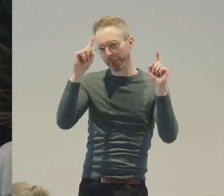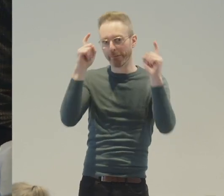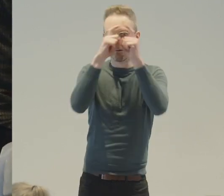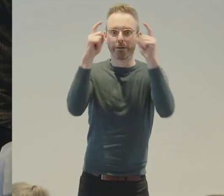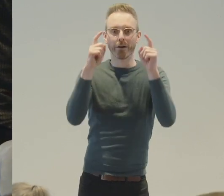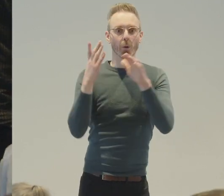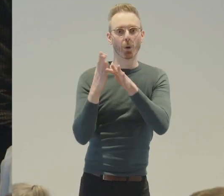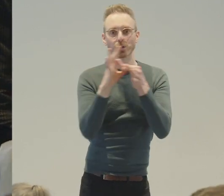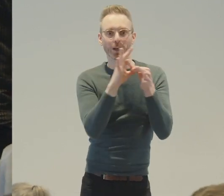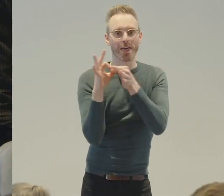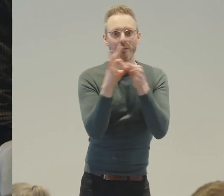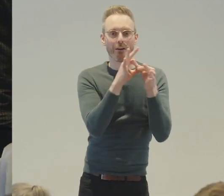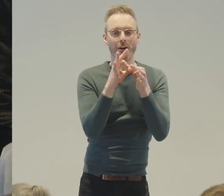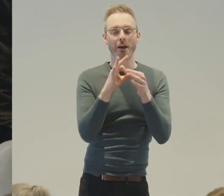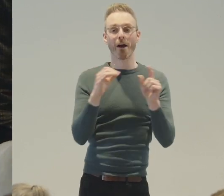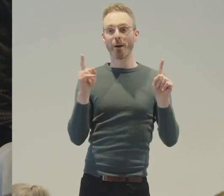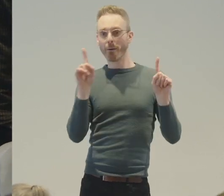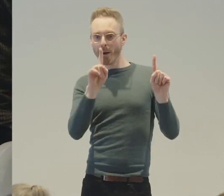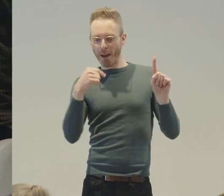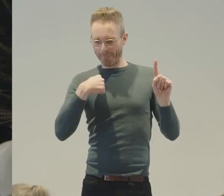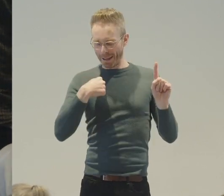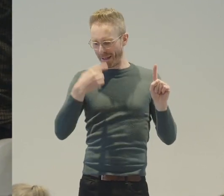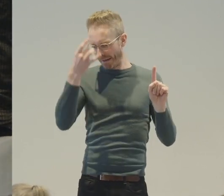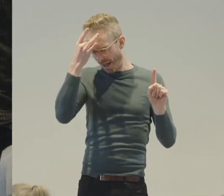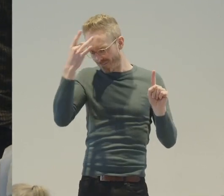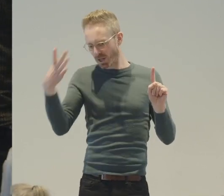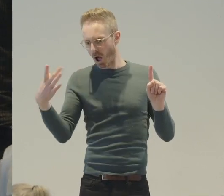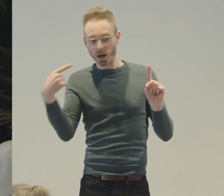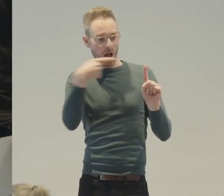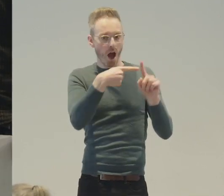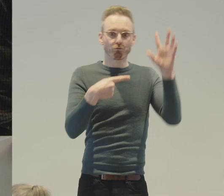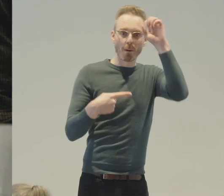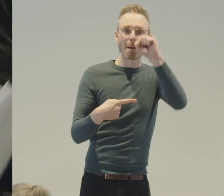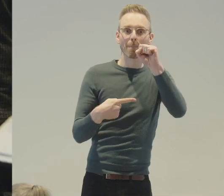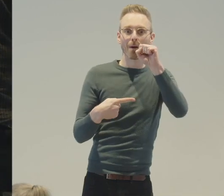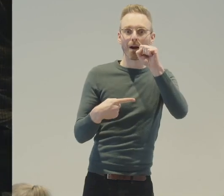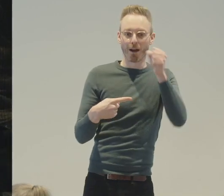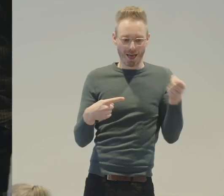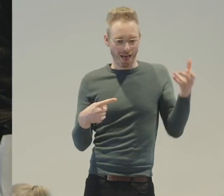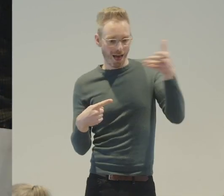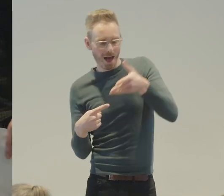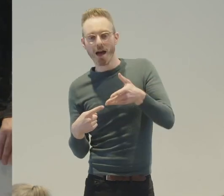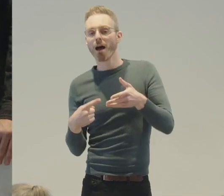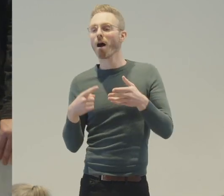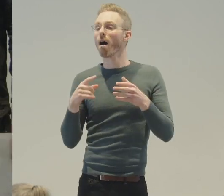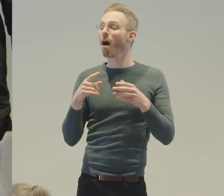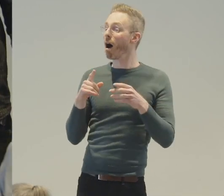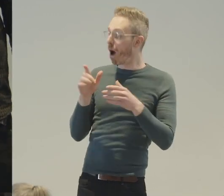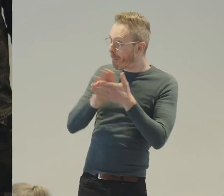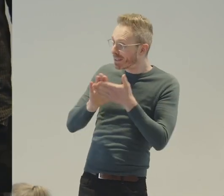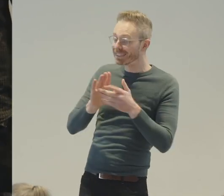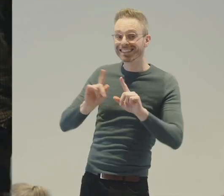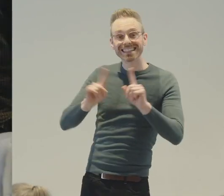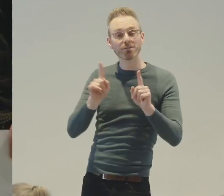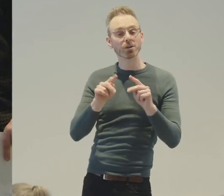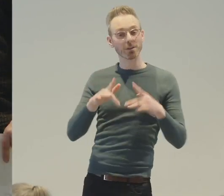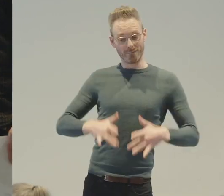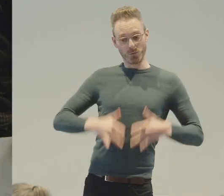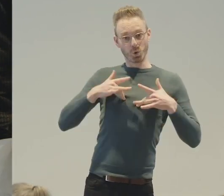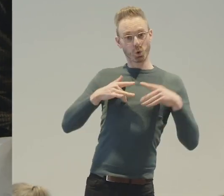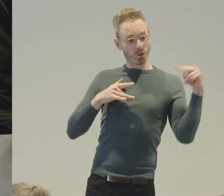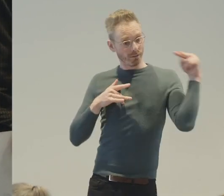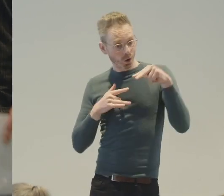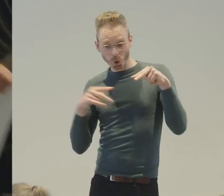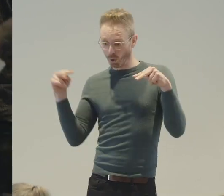remember things that you may not have thought of. Exactly. So different perspectives and adding different perspectives into a